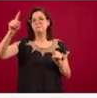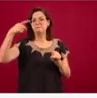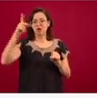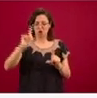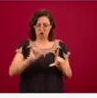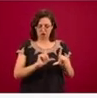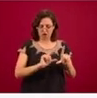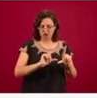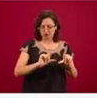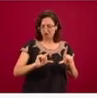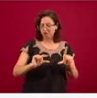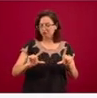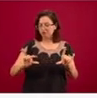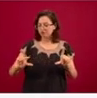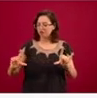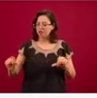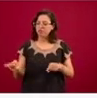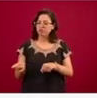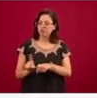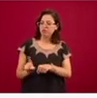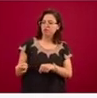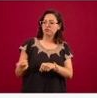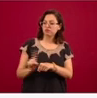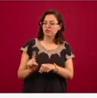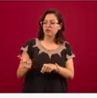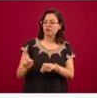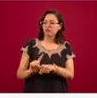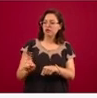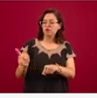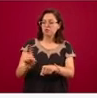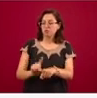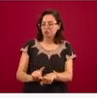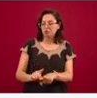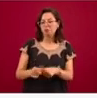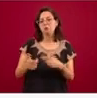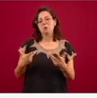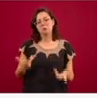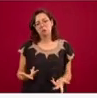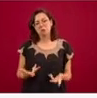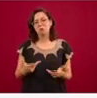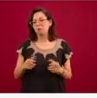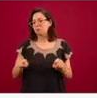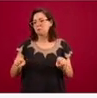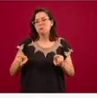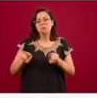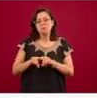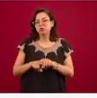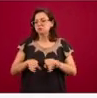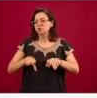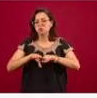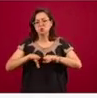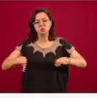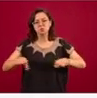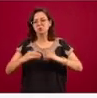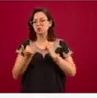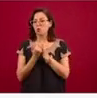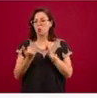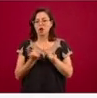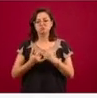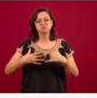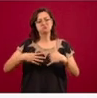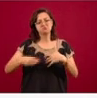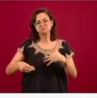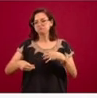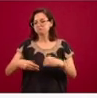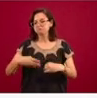that ends at the current day, in which we have 5,399 cases, and we also have the little yellow bars that show